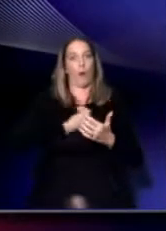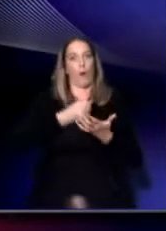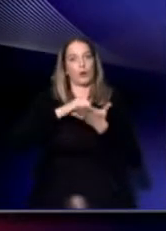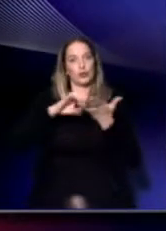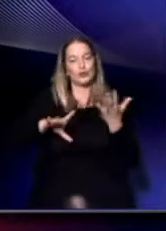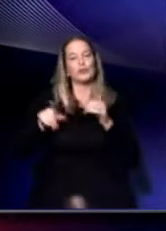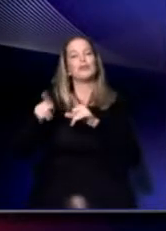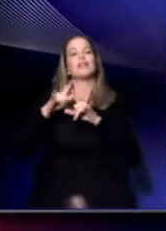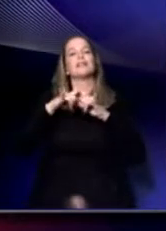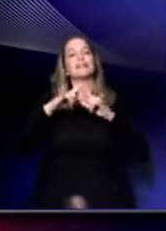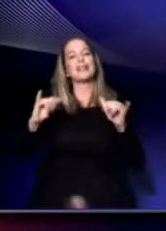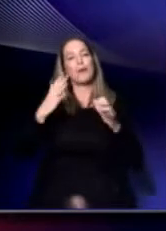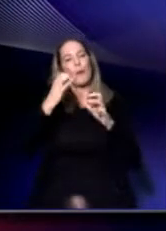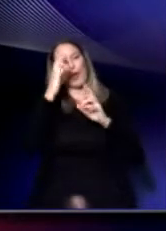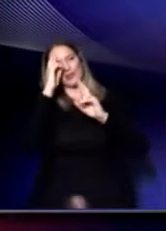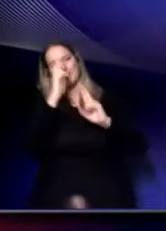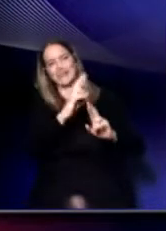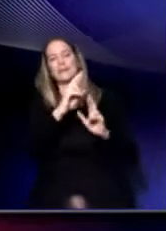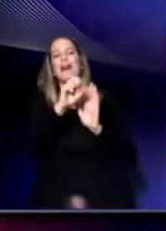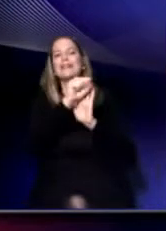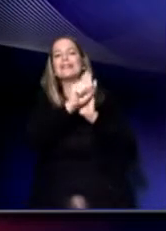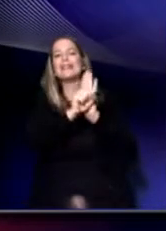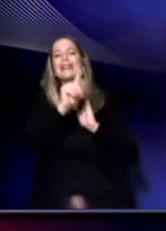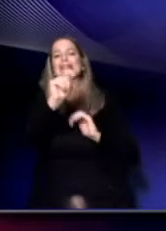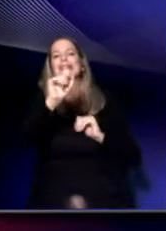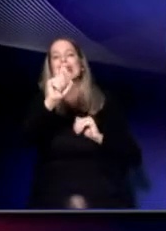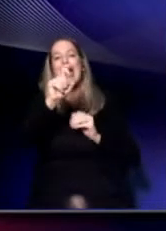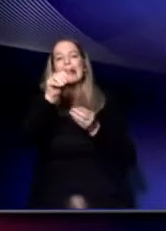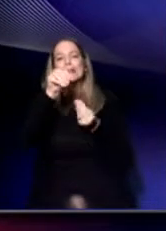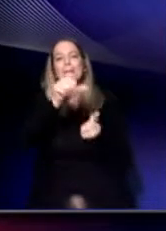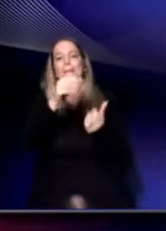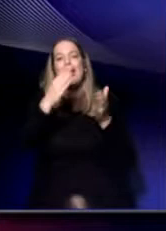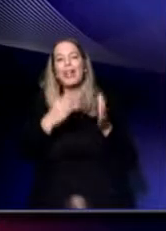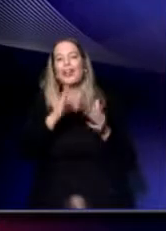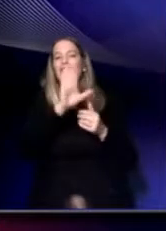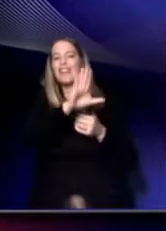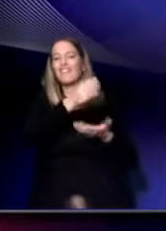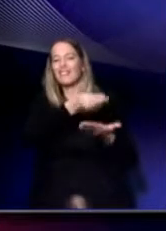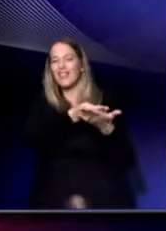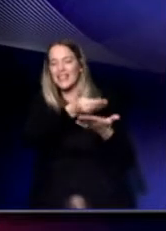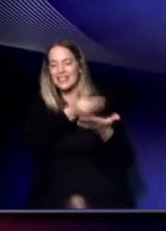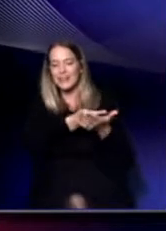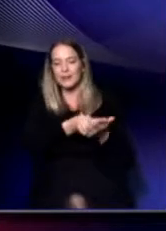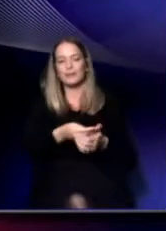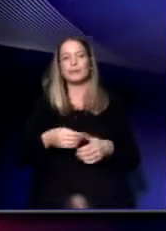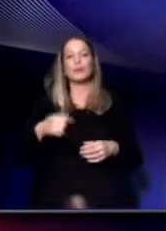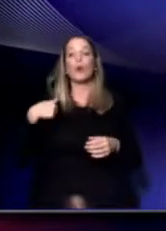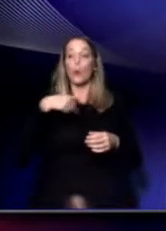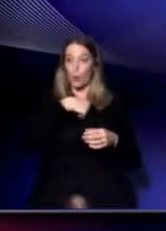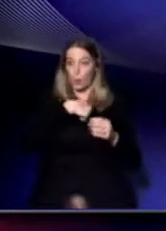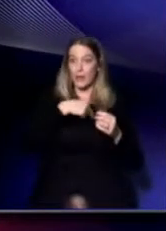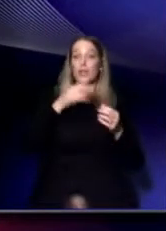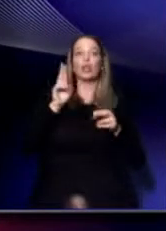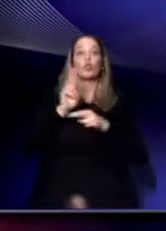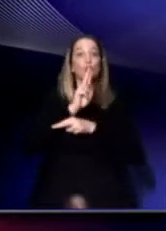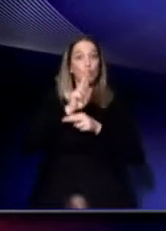funding. With that being said, the 30%, we may be in every classroom, but the classroom may only have 1 to 2 students in it, et